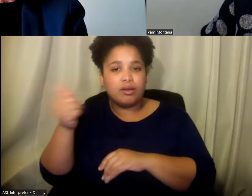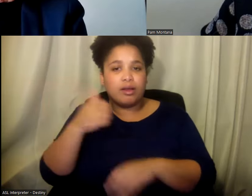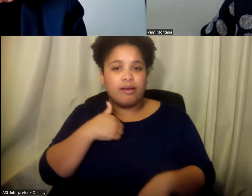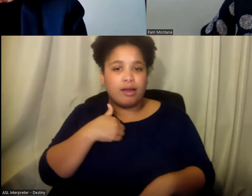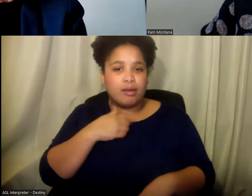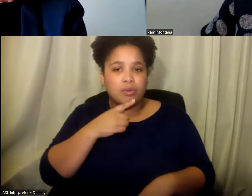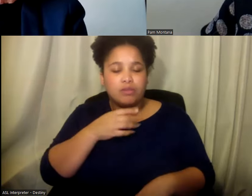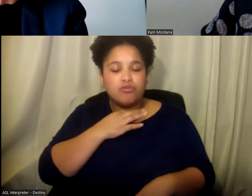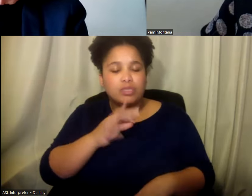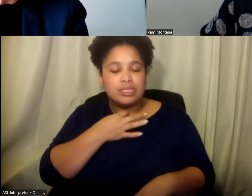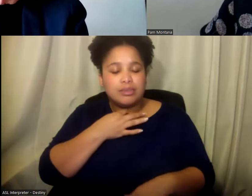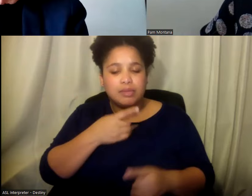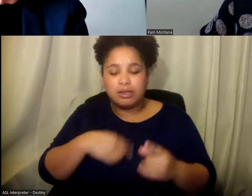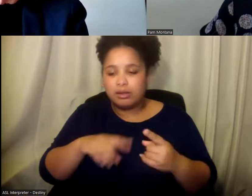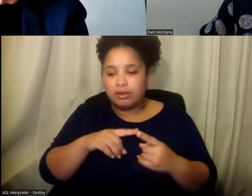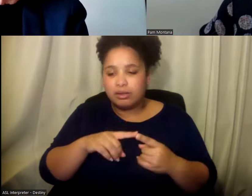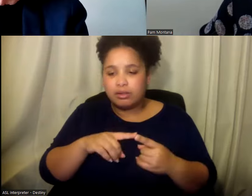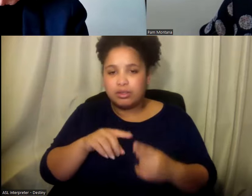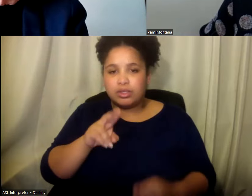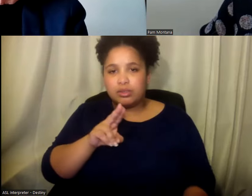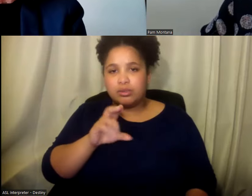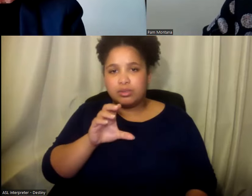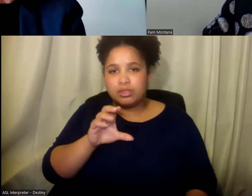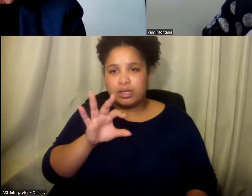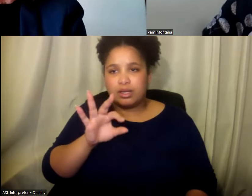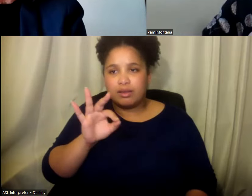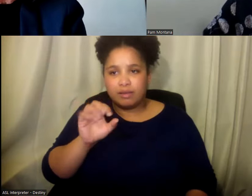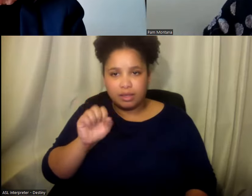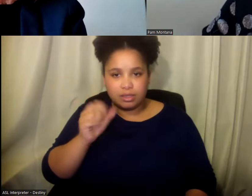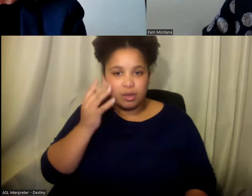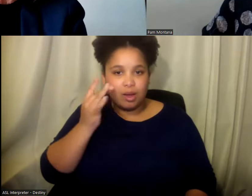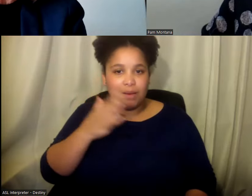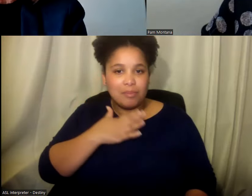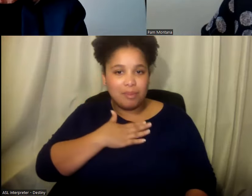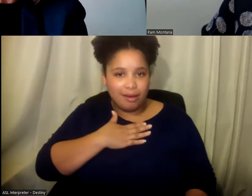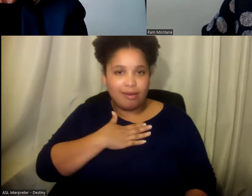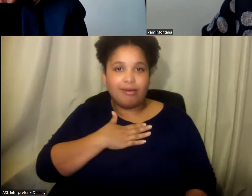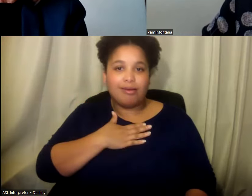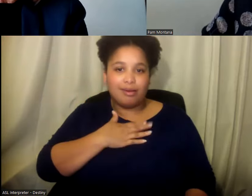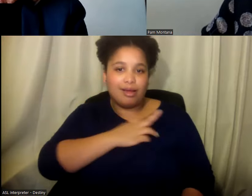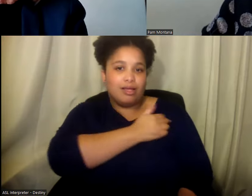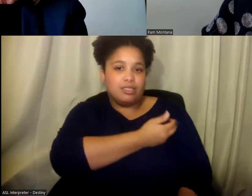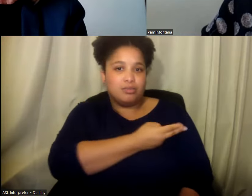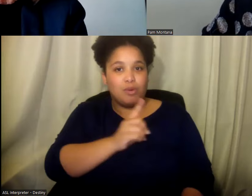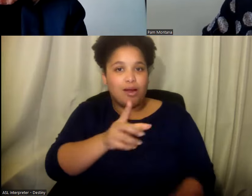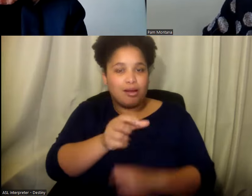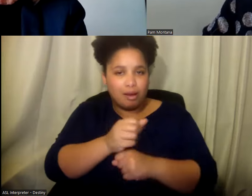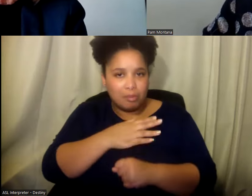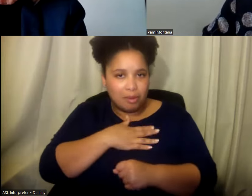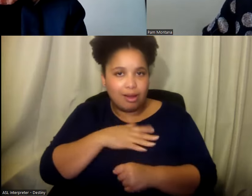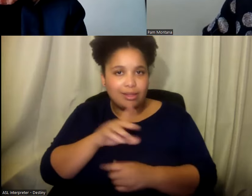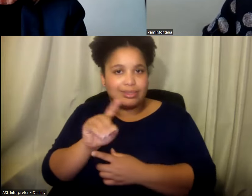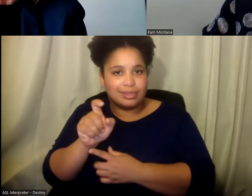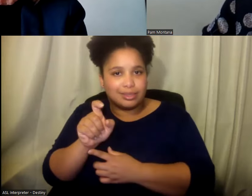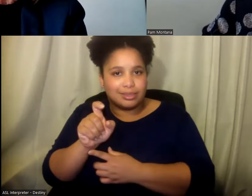really curious about UCSF, and because that's my hospital and that's where I got my diagnosis, and that's how